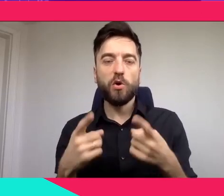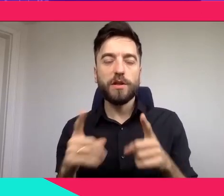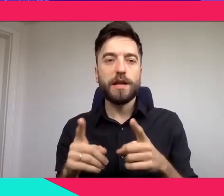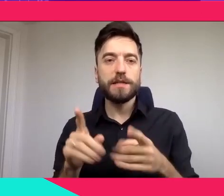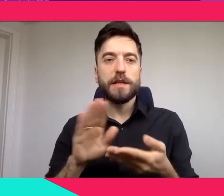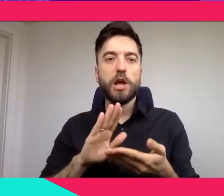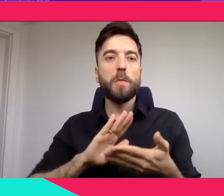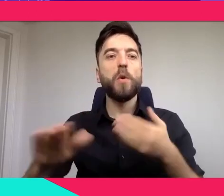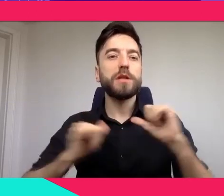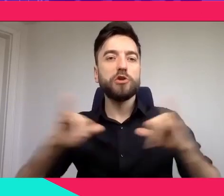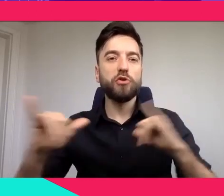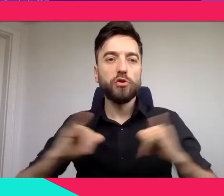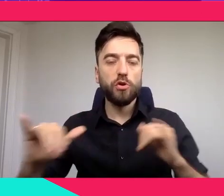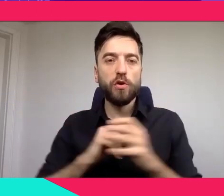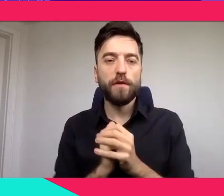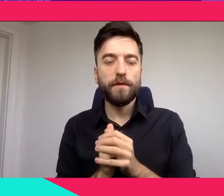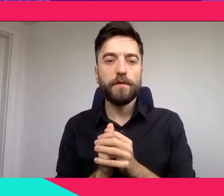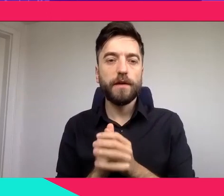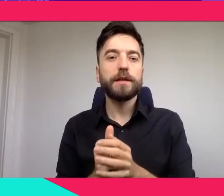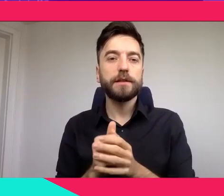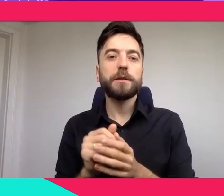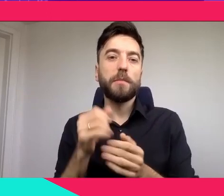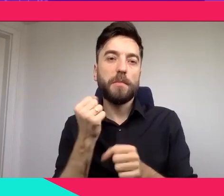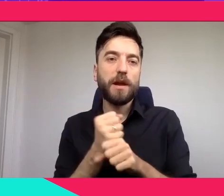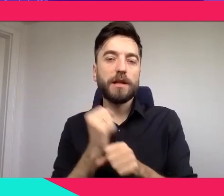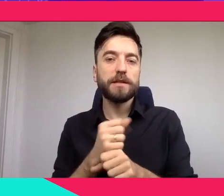who have bumped into